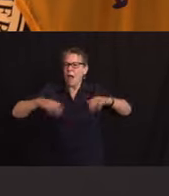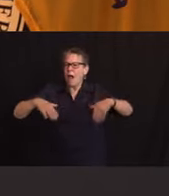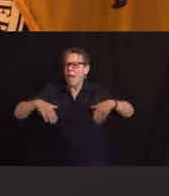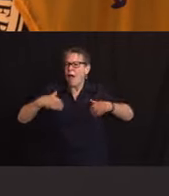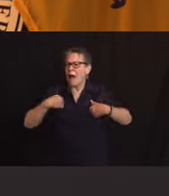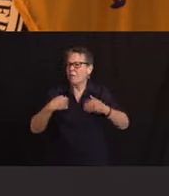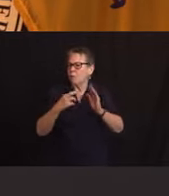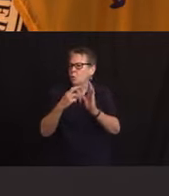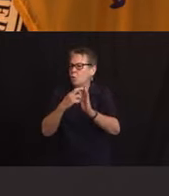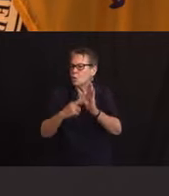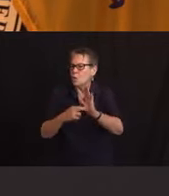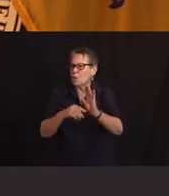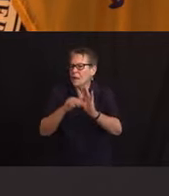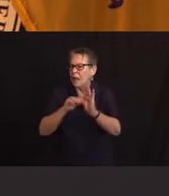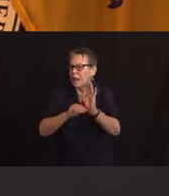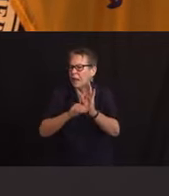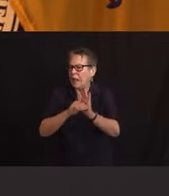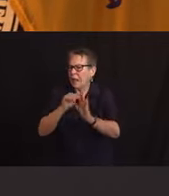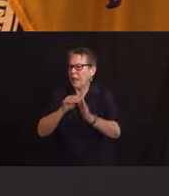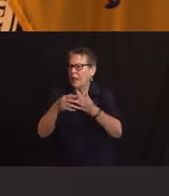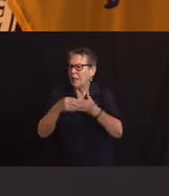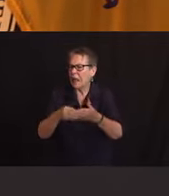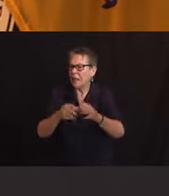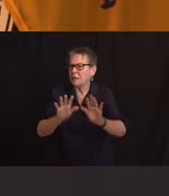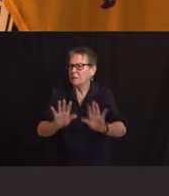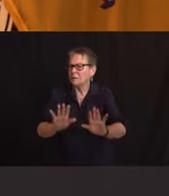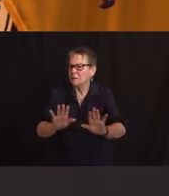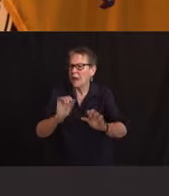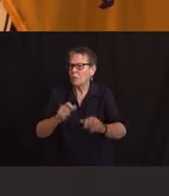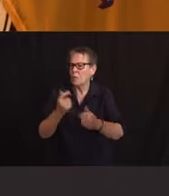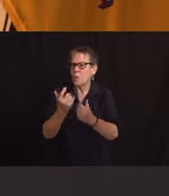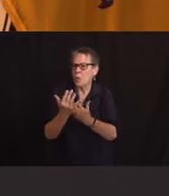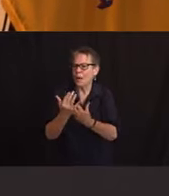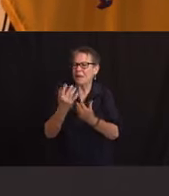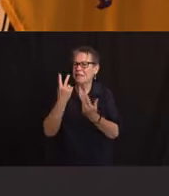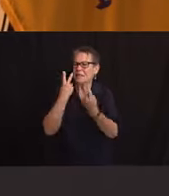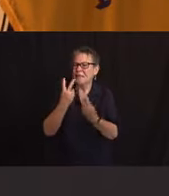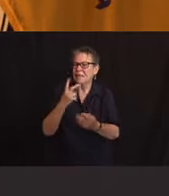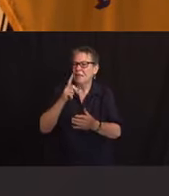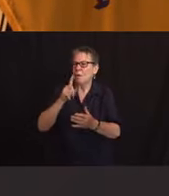be very specific guidance for parents, guardians, and the kids themselves.